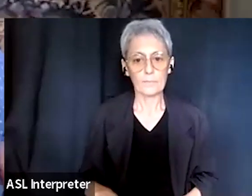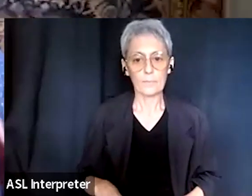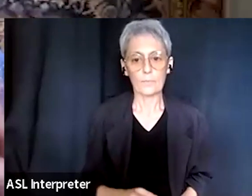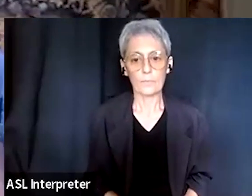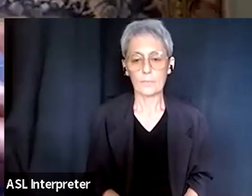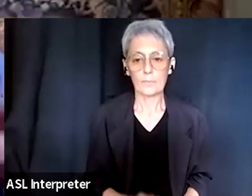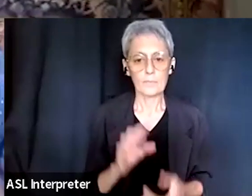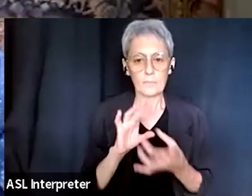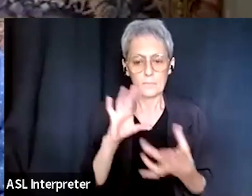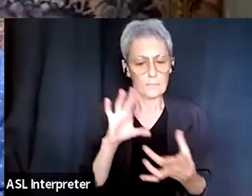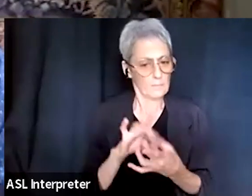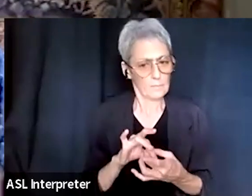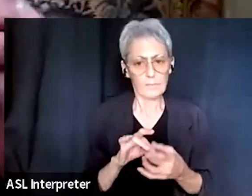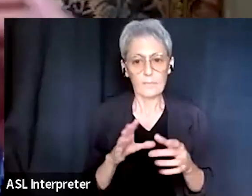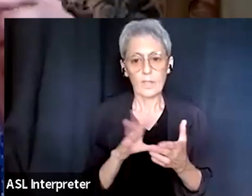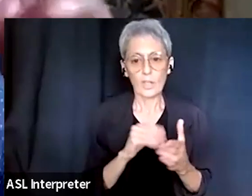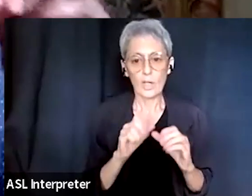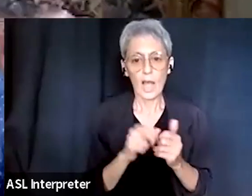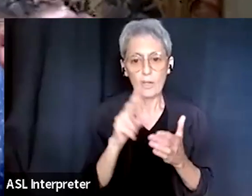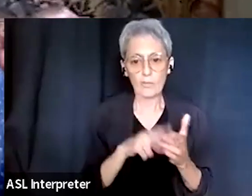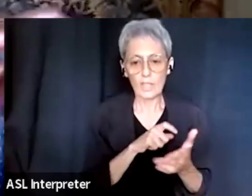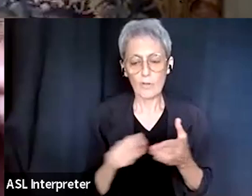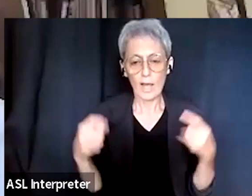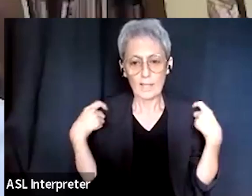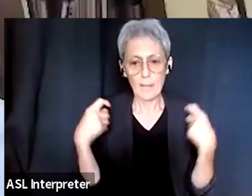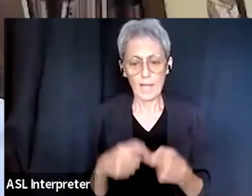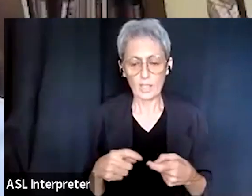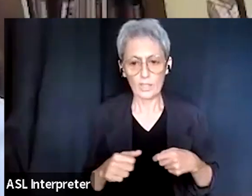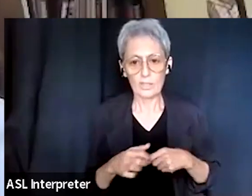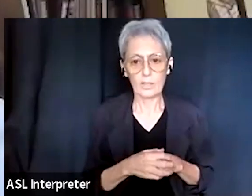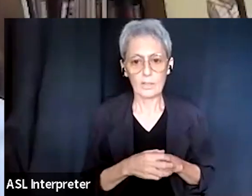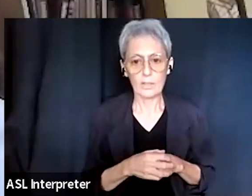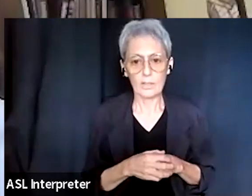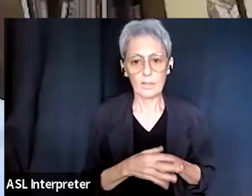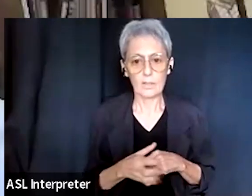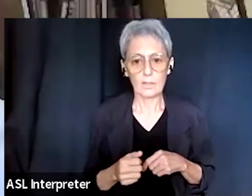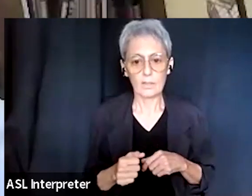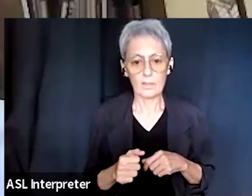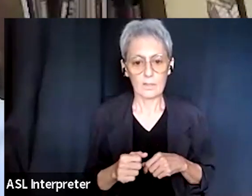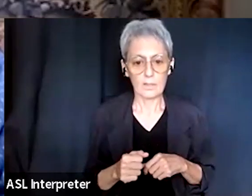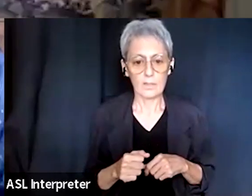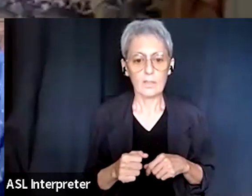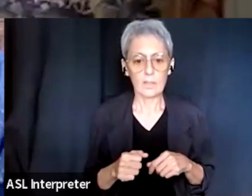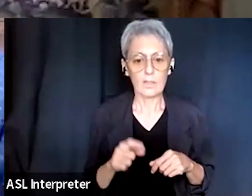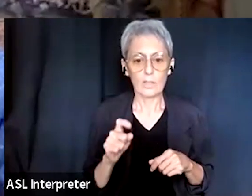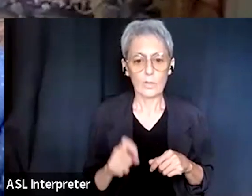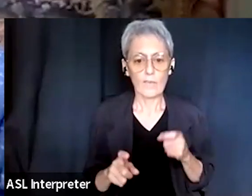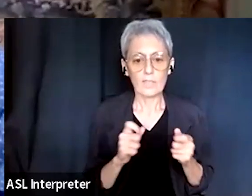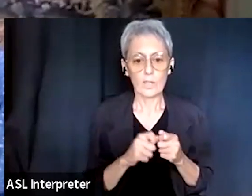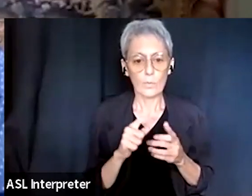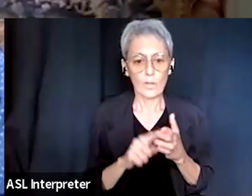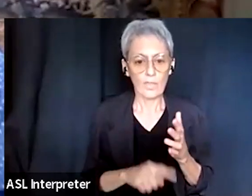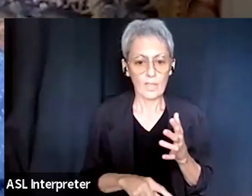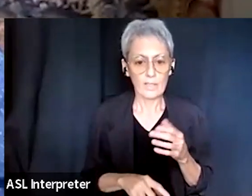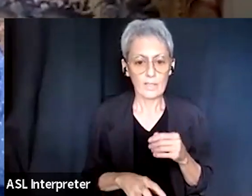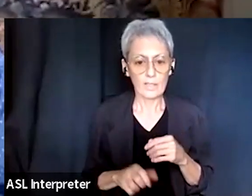who are learning to read and write in Spanish. So you can't be in too many places in the US without having to deal with this biliteracy question. So